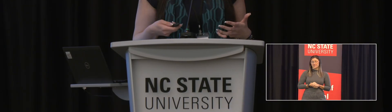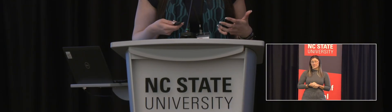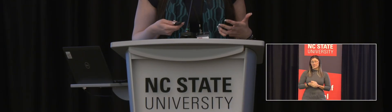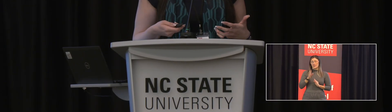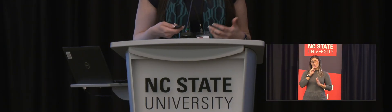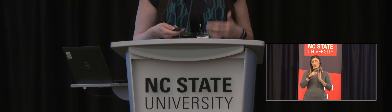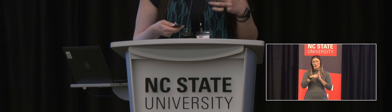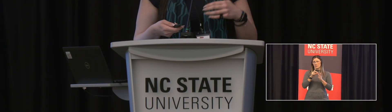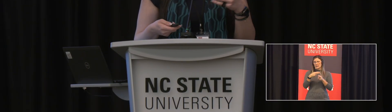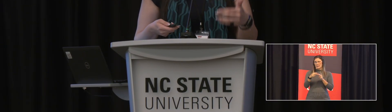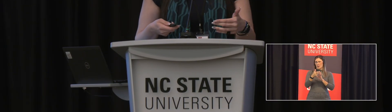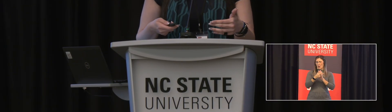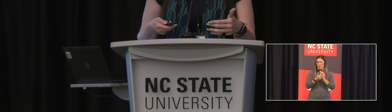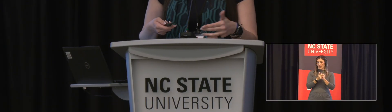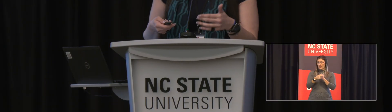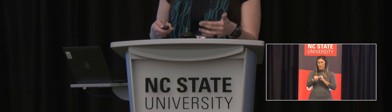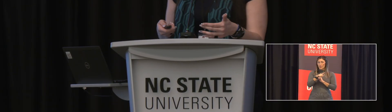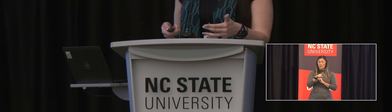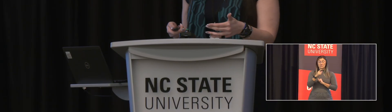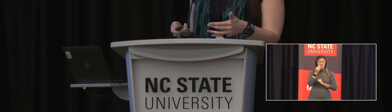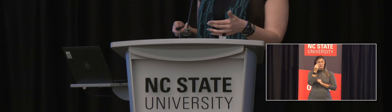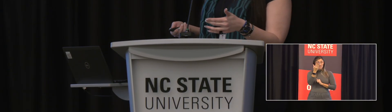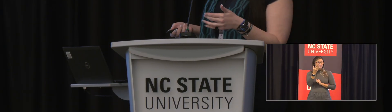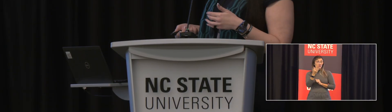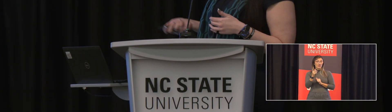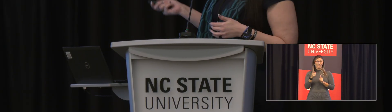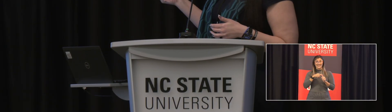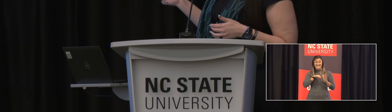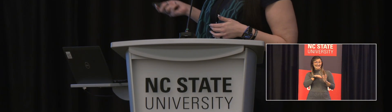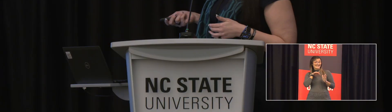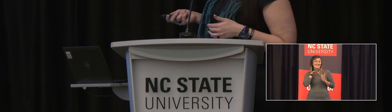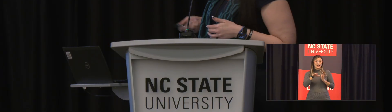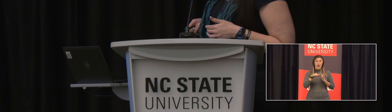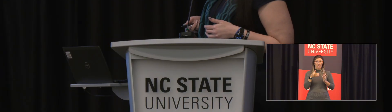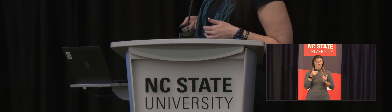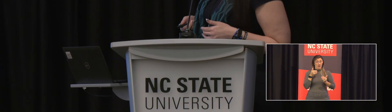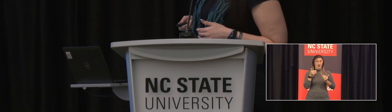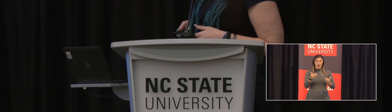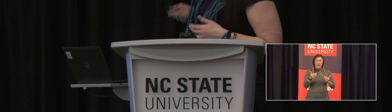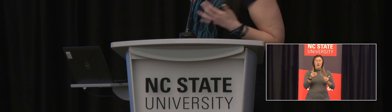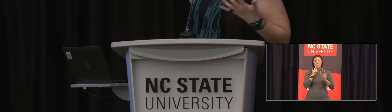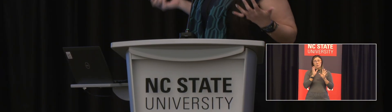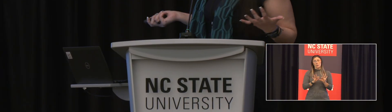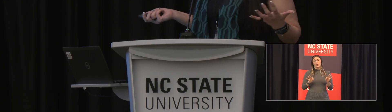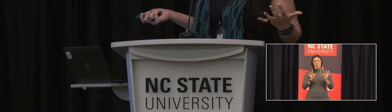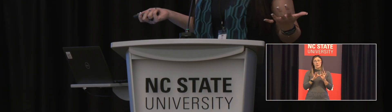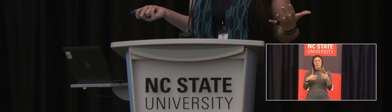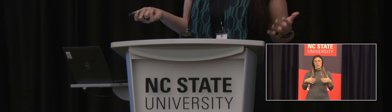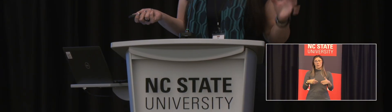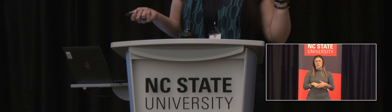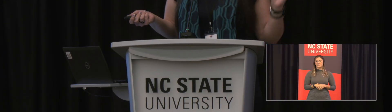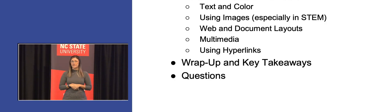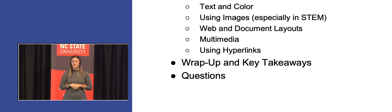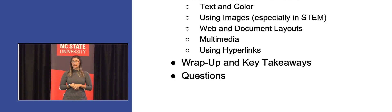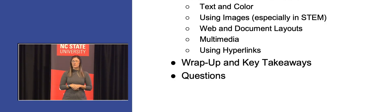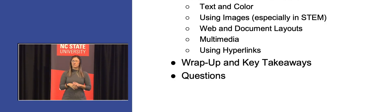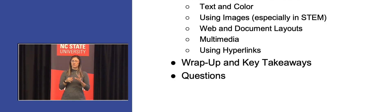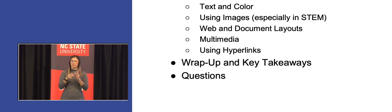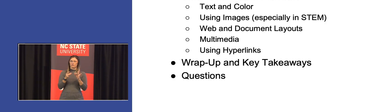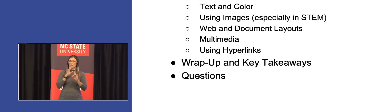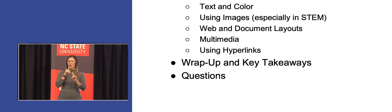know that taking the first step is still the most important step. What we're going to talk about today is just some